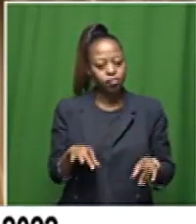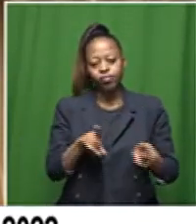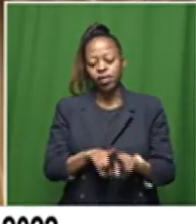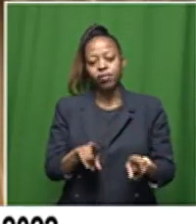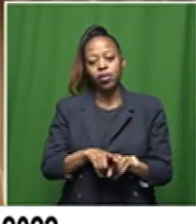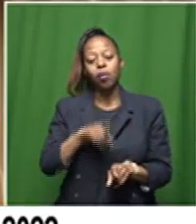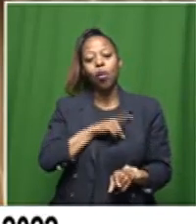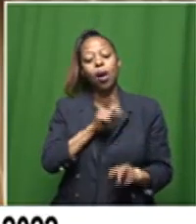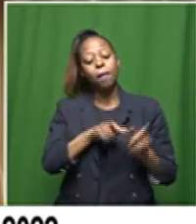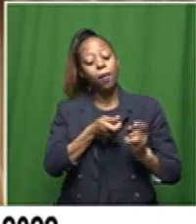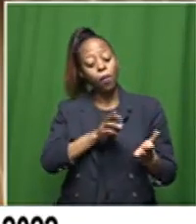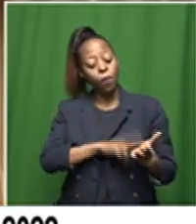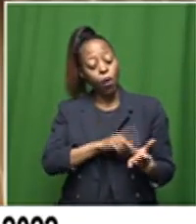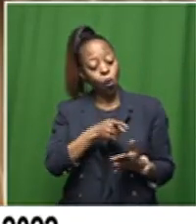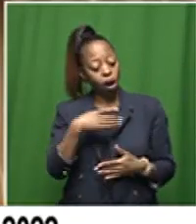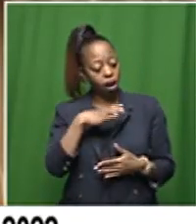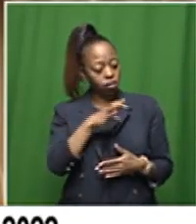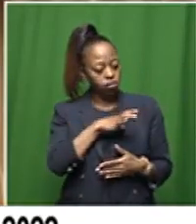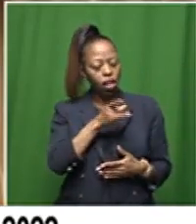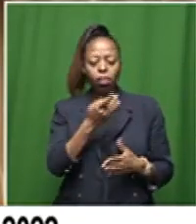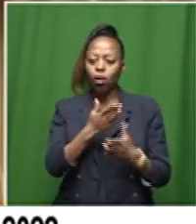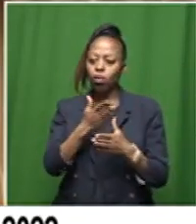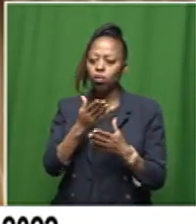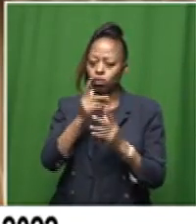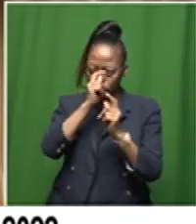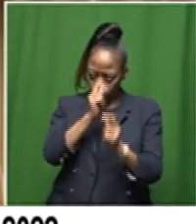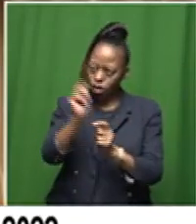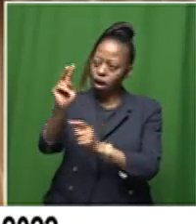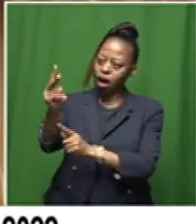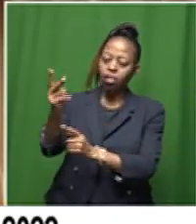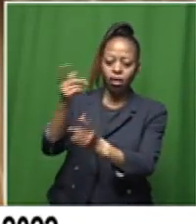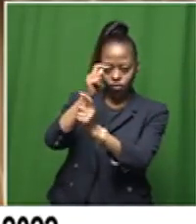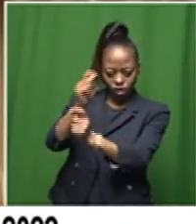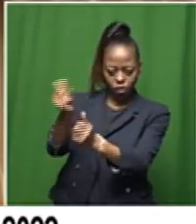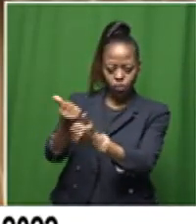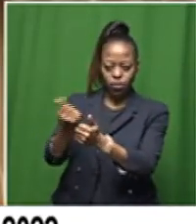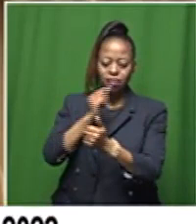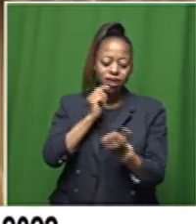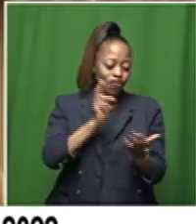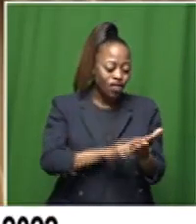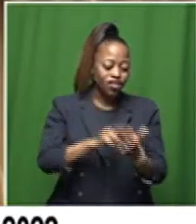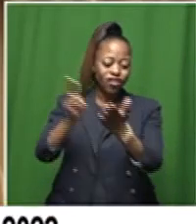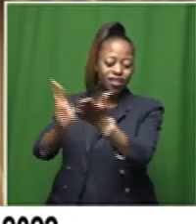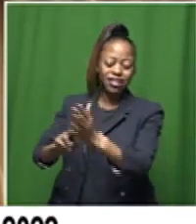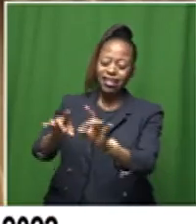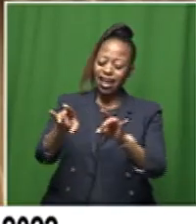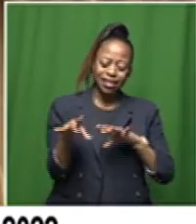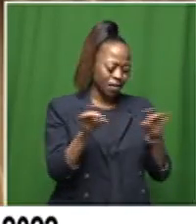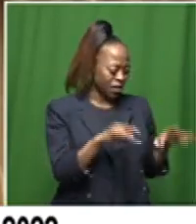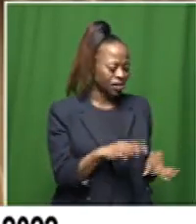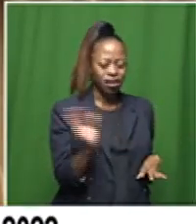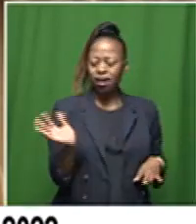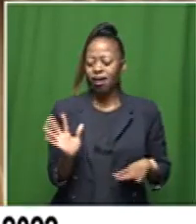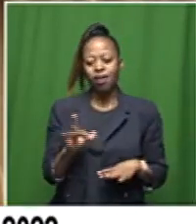when people are registered with one council, there's recognition in another country. You don't have to write exams because you've